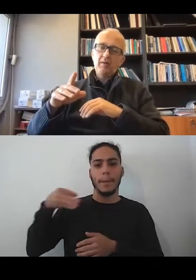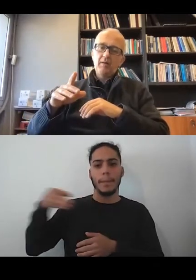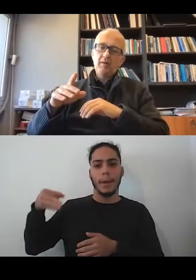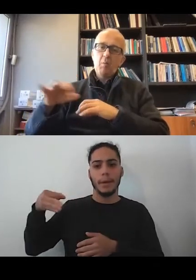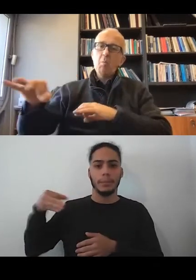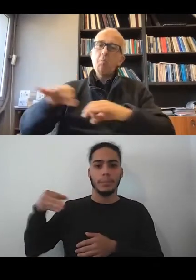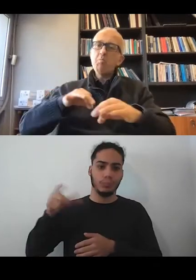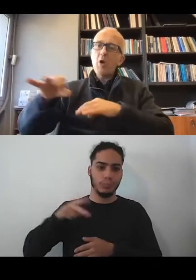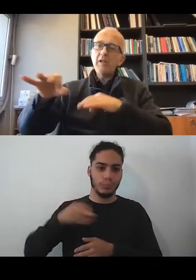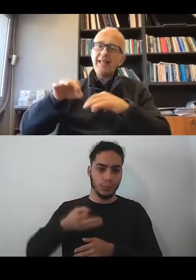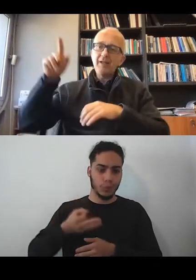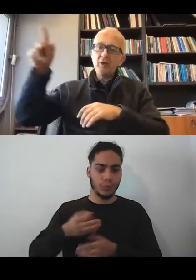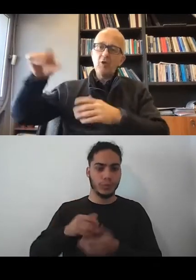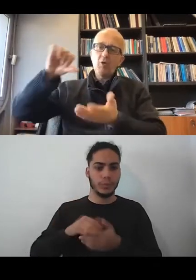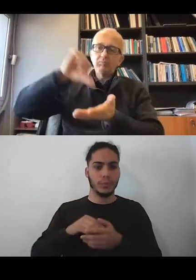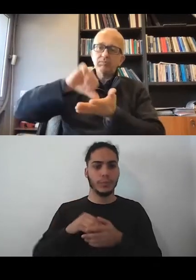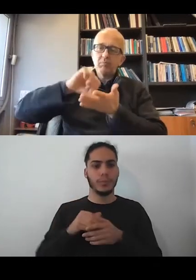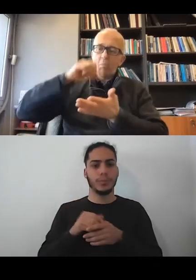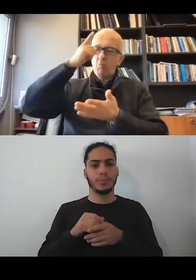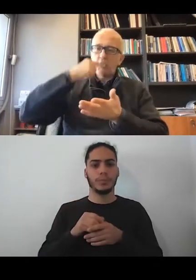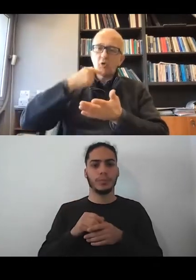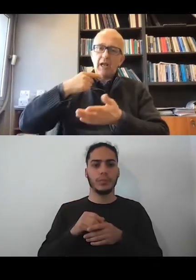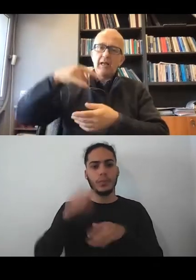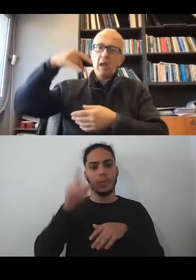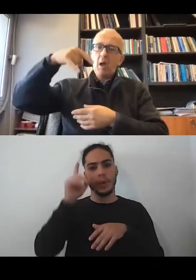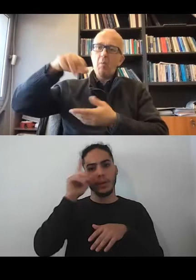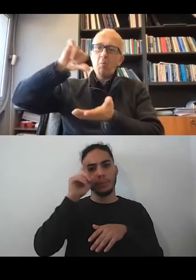is Professor Paula Escudeiro.